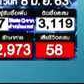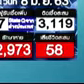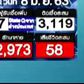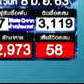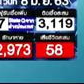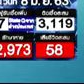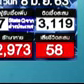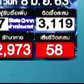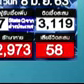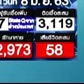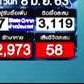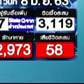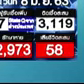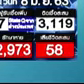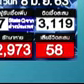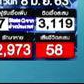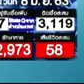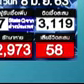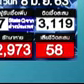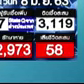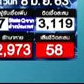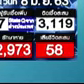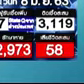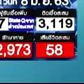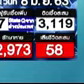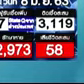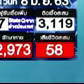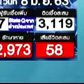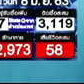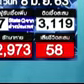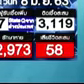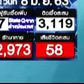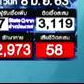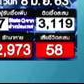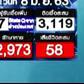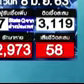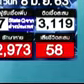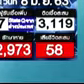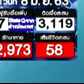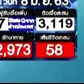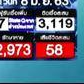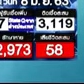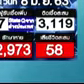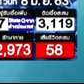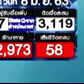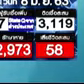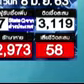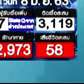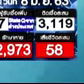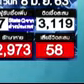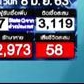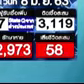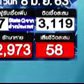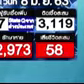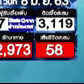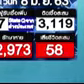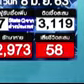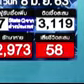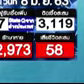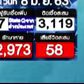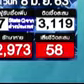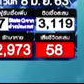who already have the work permit, and to apply for the certificate of entry into Thailand at least 10 working days before the